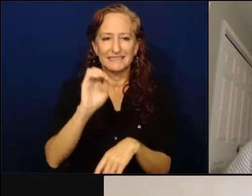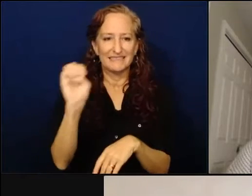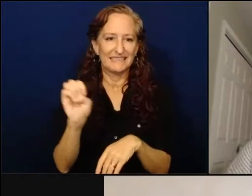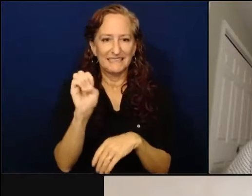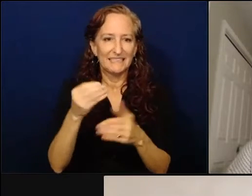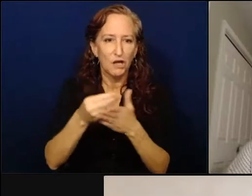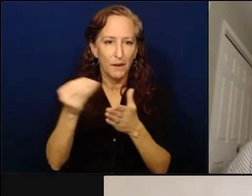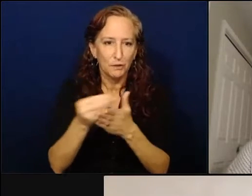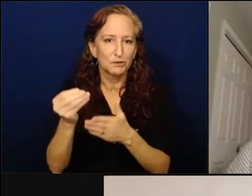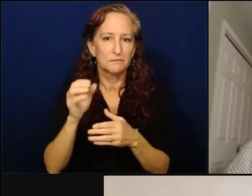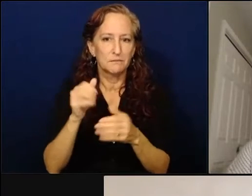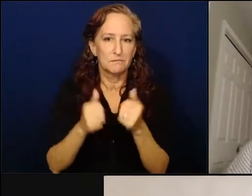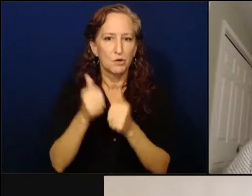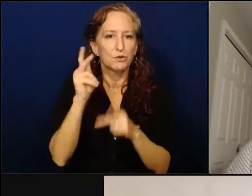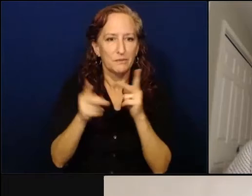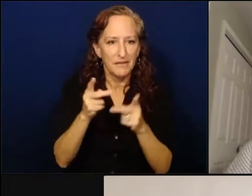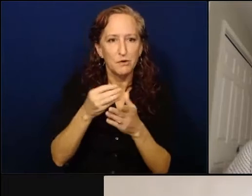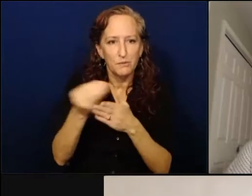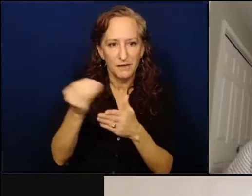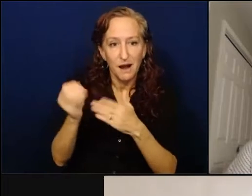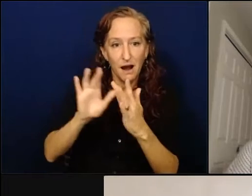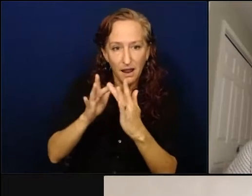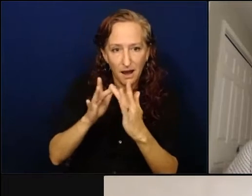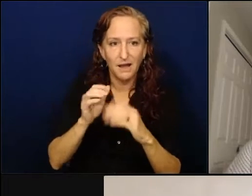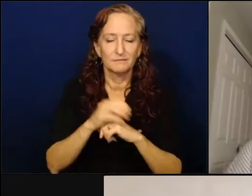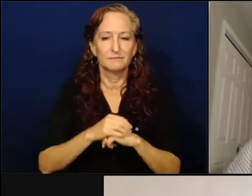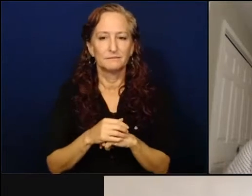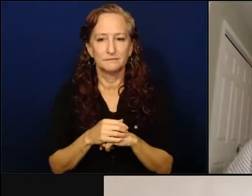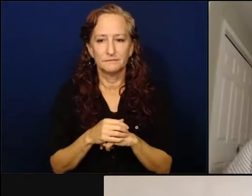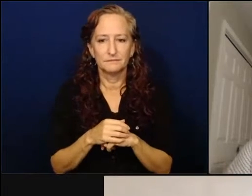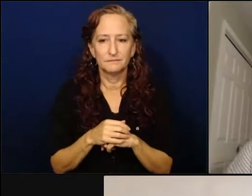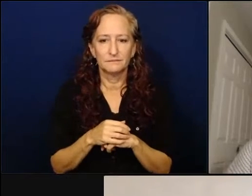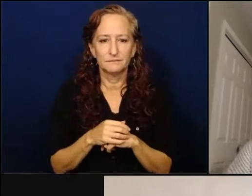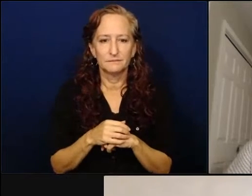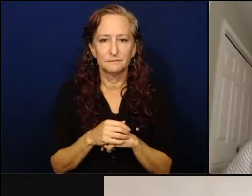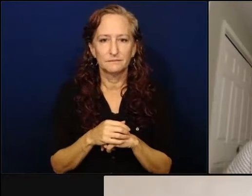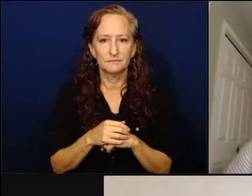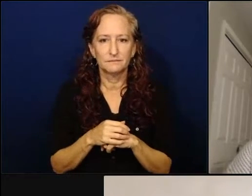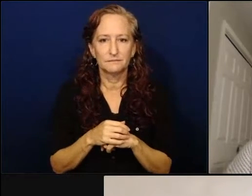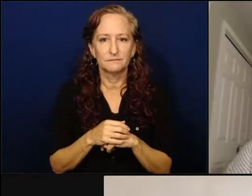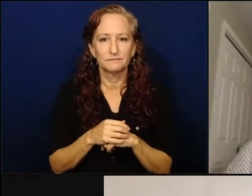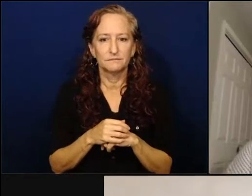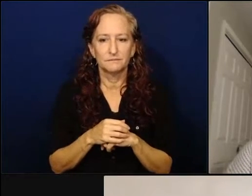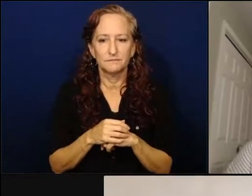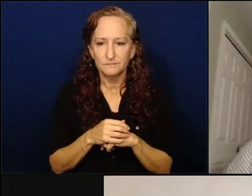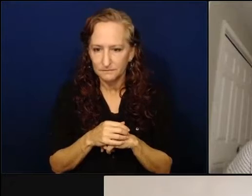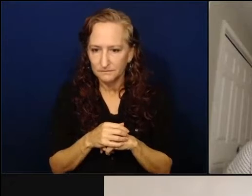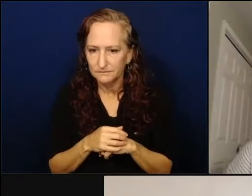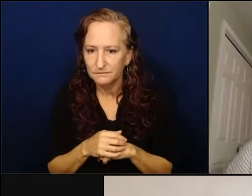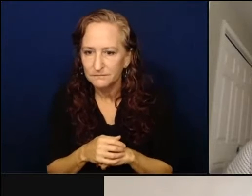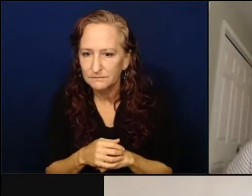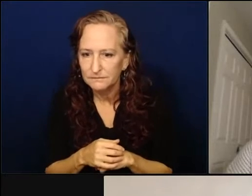you can see consumer behavior, our behavior each day. It has dramatically shifted. So essentially what